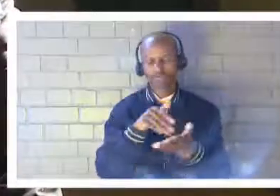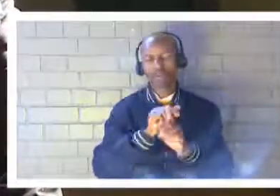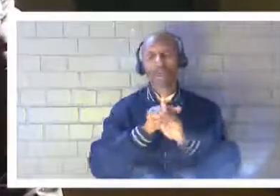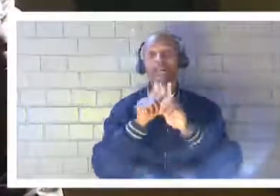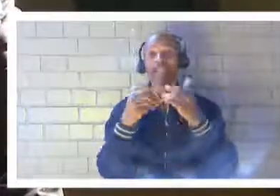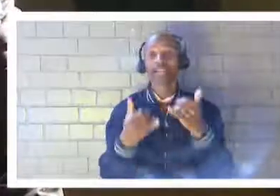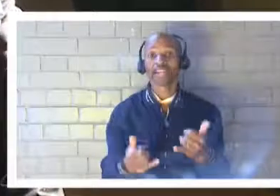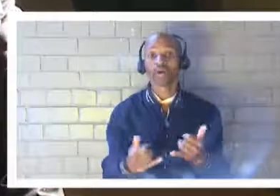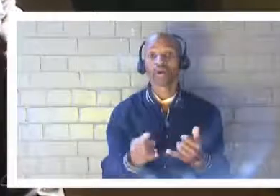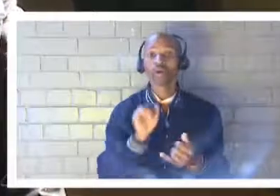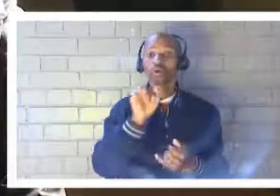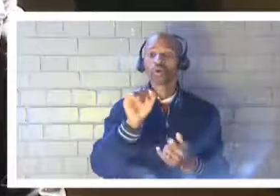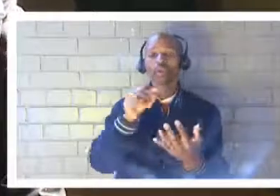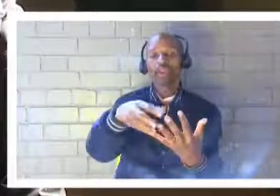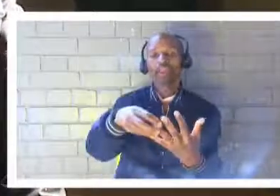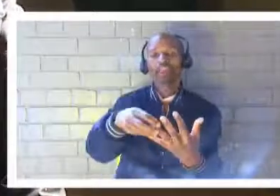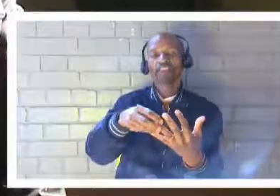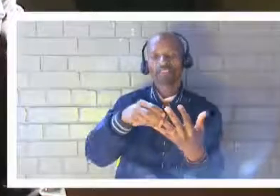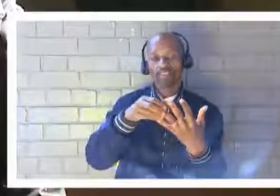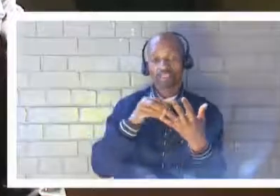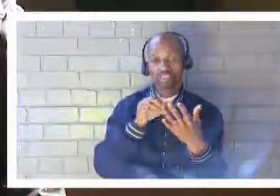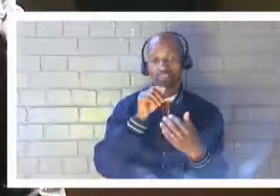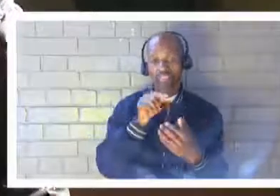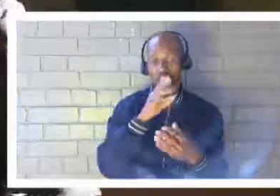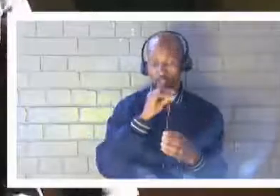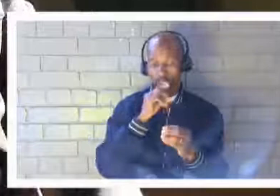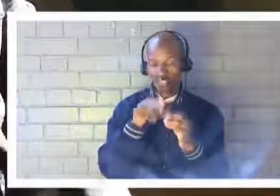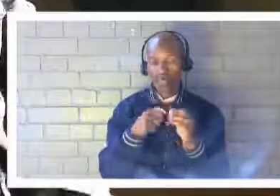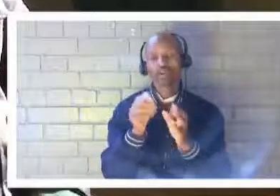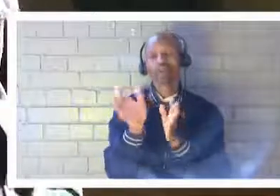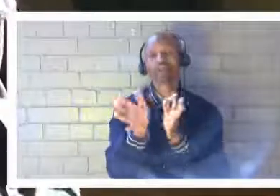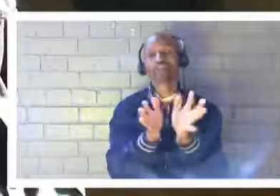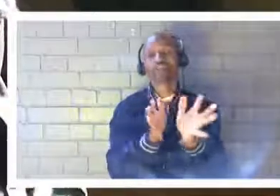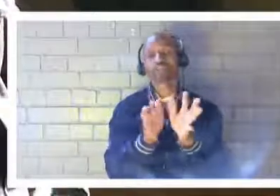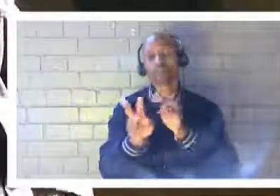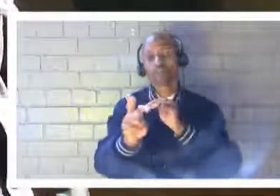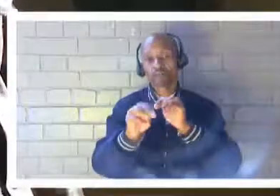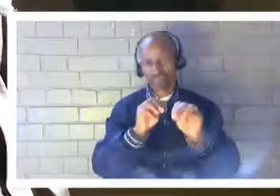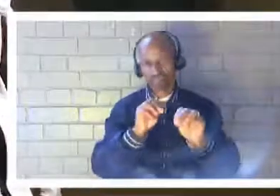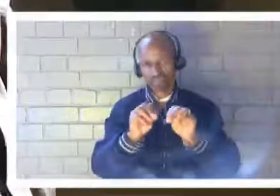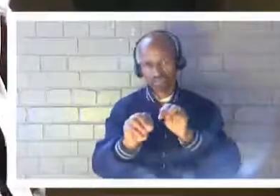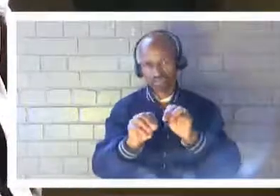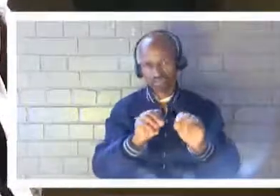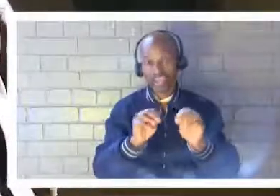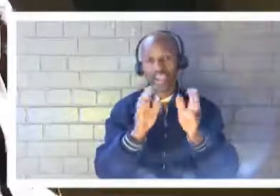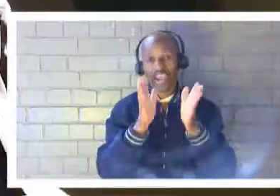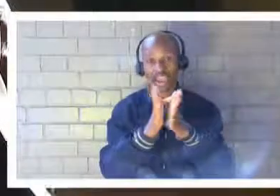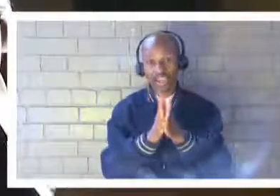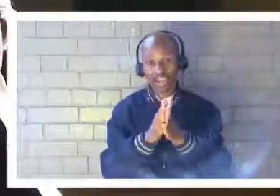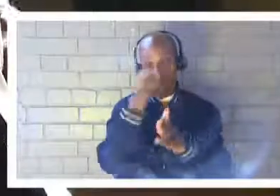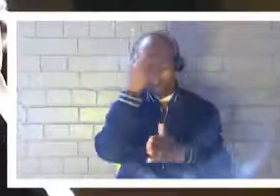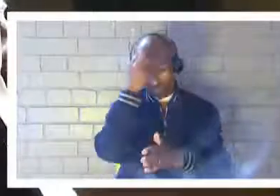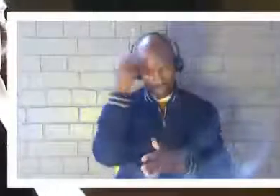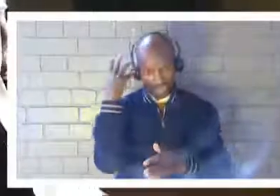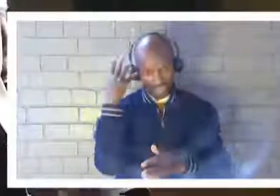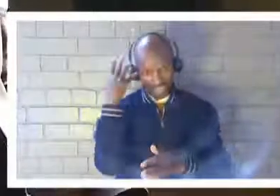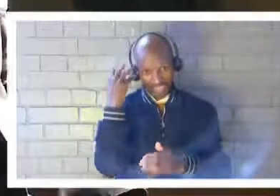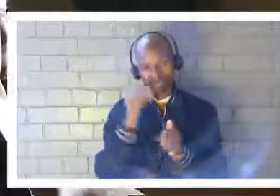Your invitation was actually talking to facility managers and then forgetting